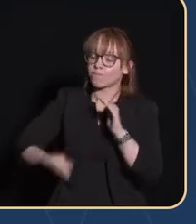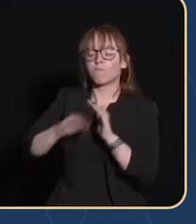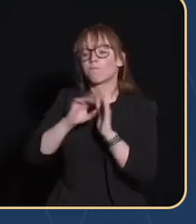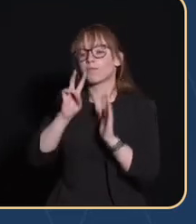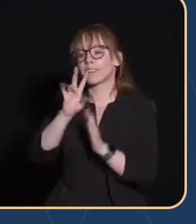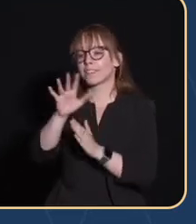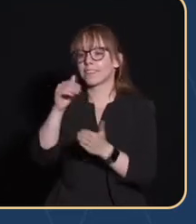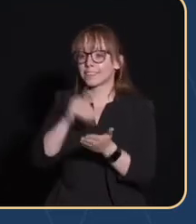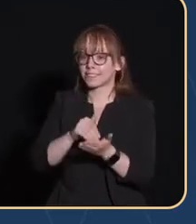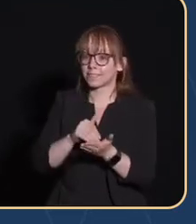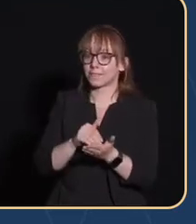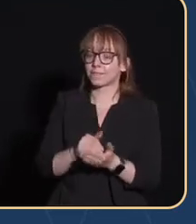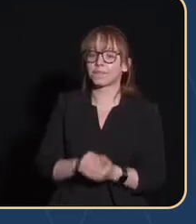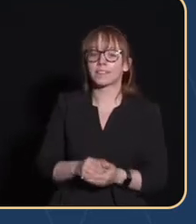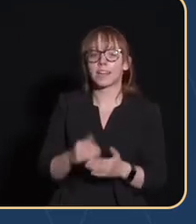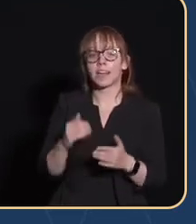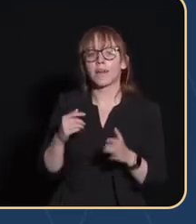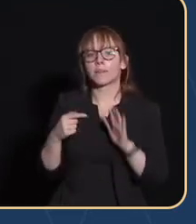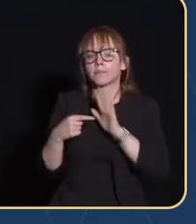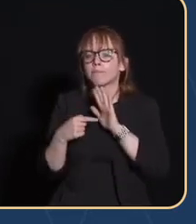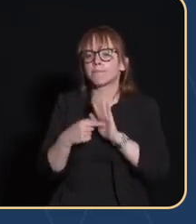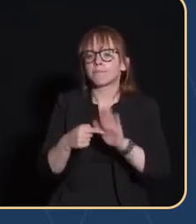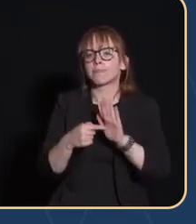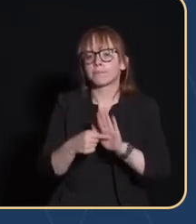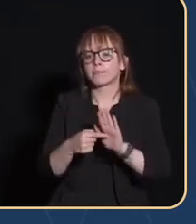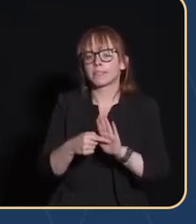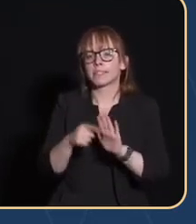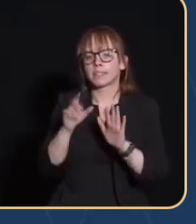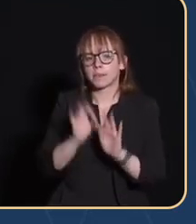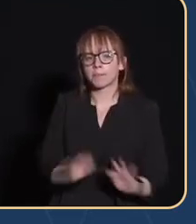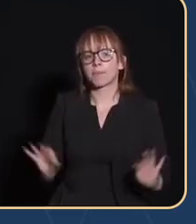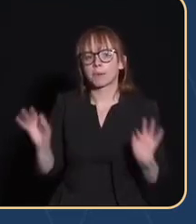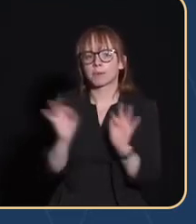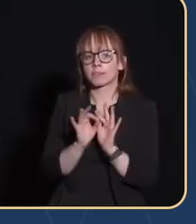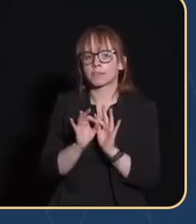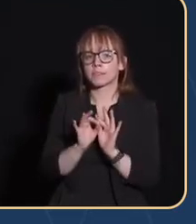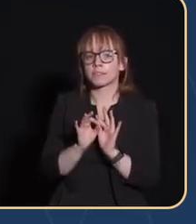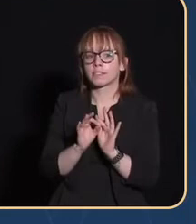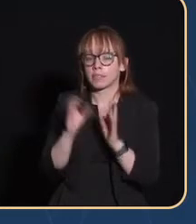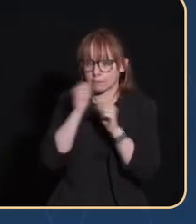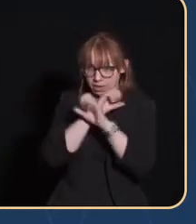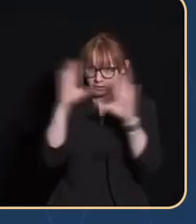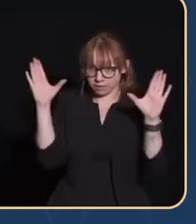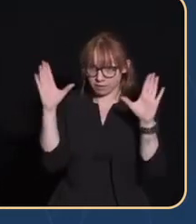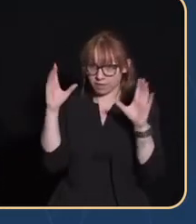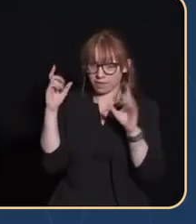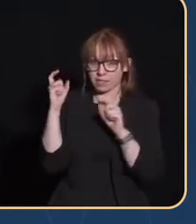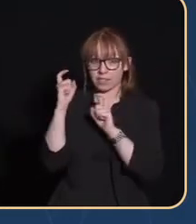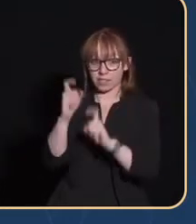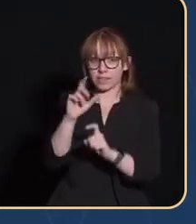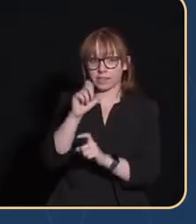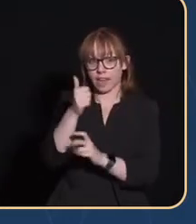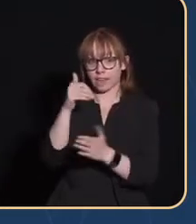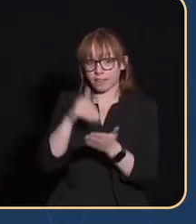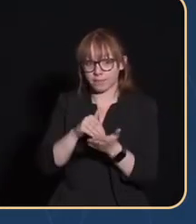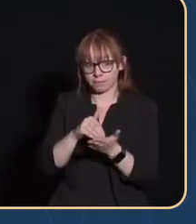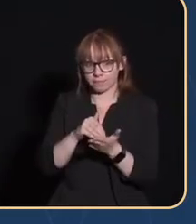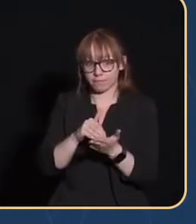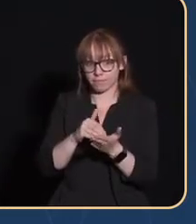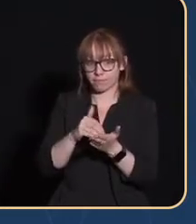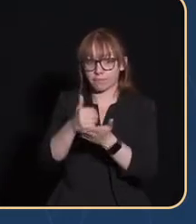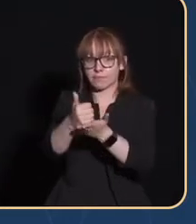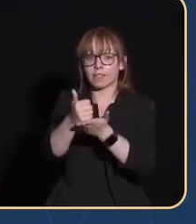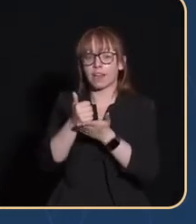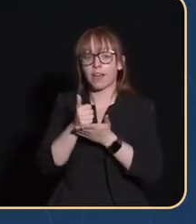And I do want to highlight a few examples of how critical these funds are. I mean, just think of this. A gift of $10,000 tonight will